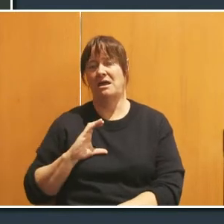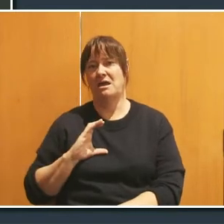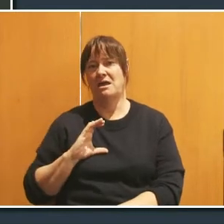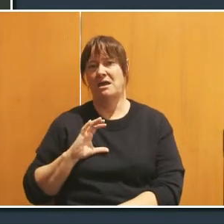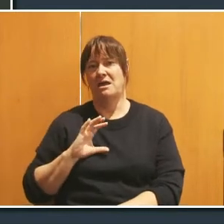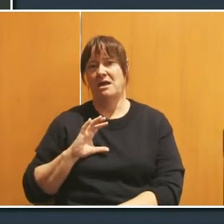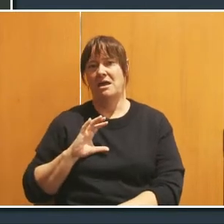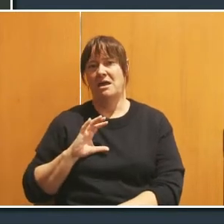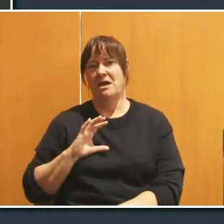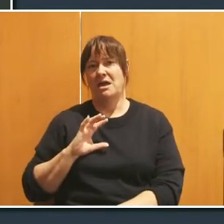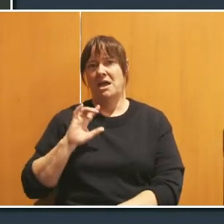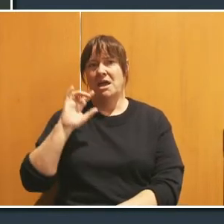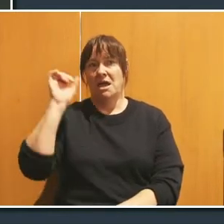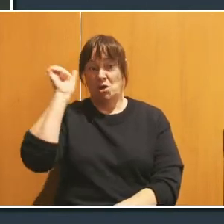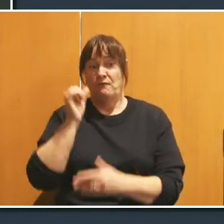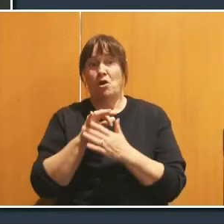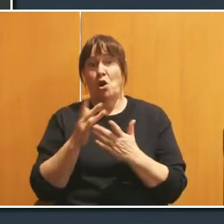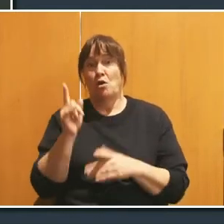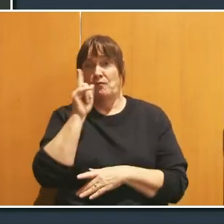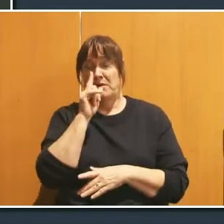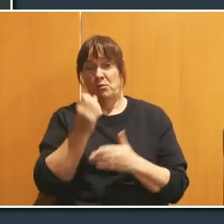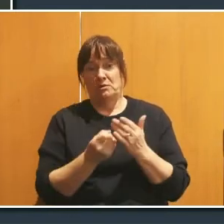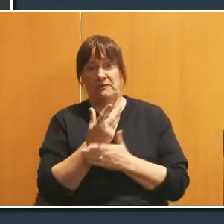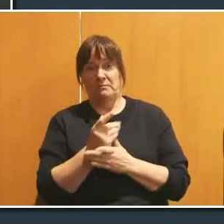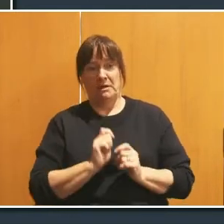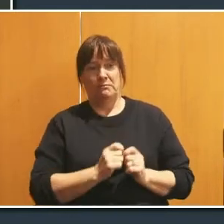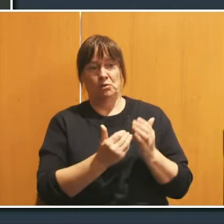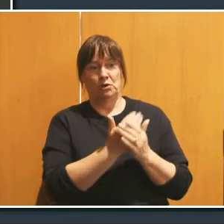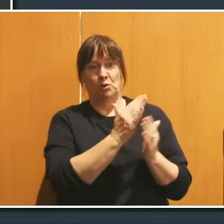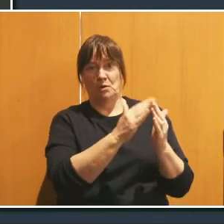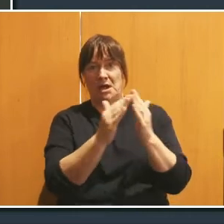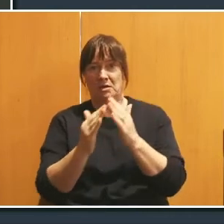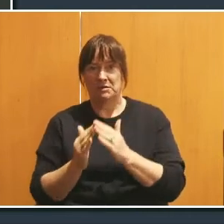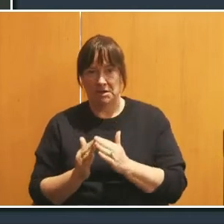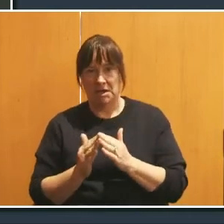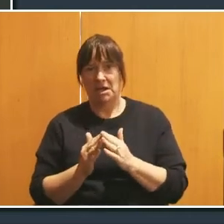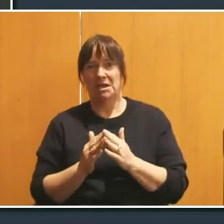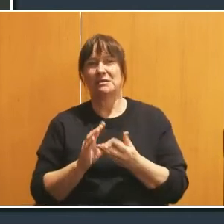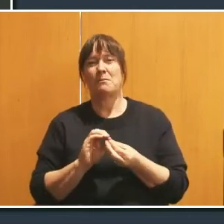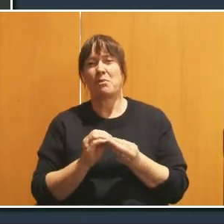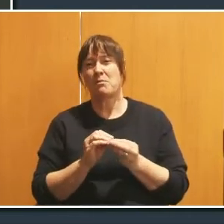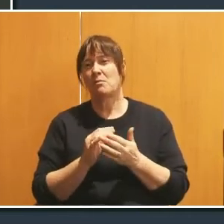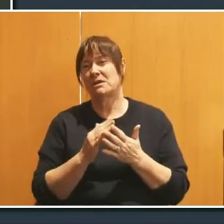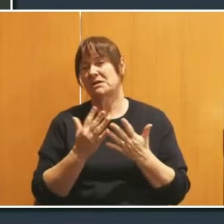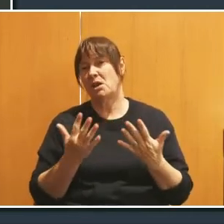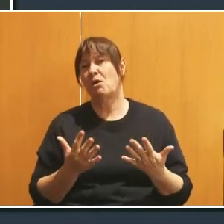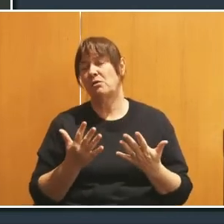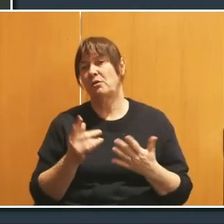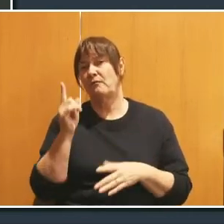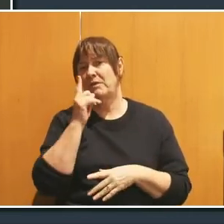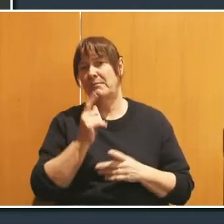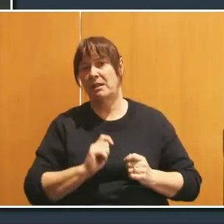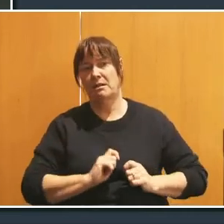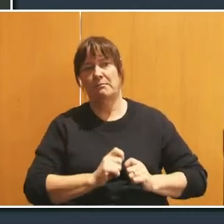are quite a sticking point for developers. I know it's 40 grand or so per lot in Te Awa and other places for